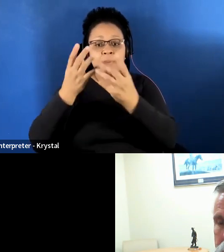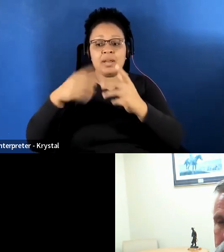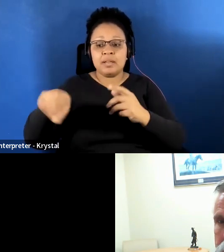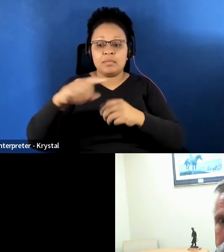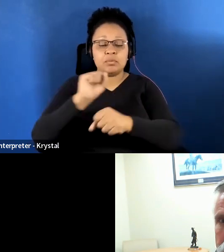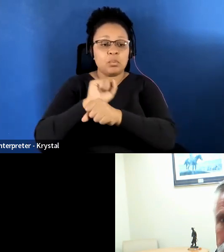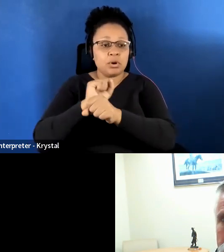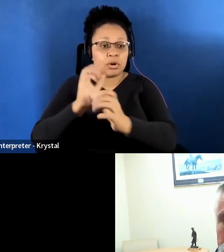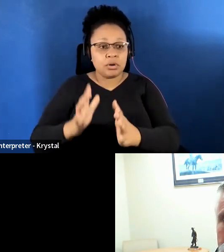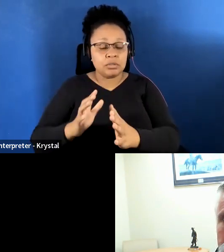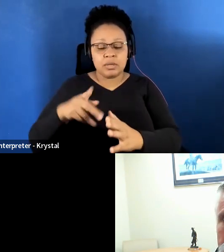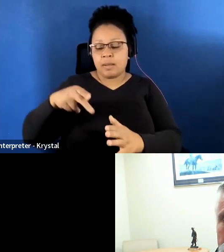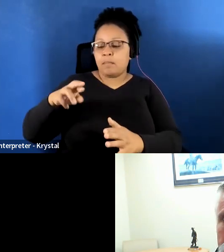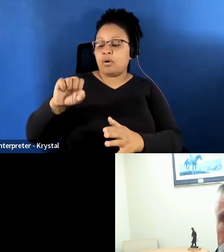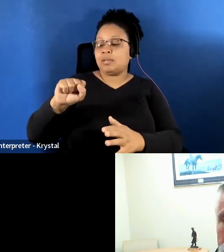at PRISM,